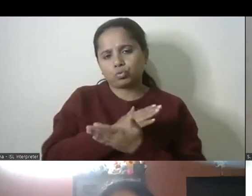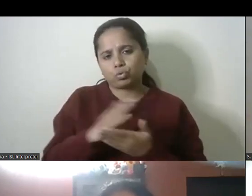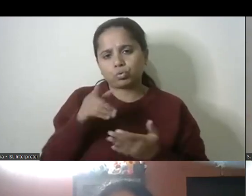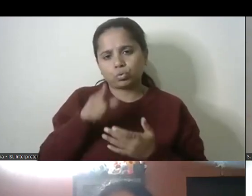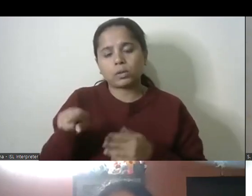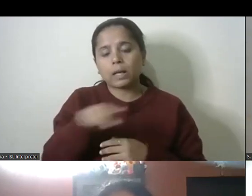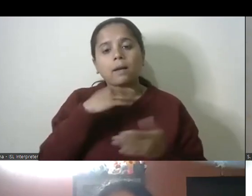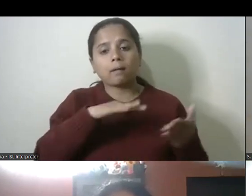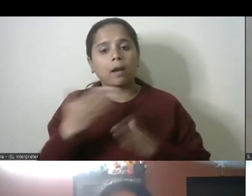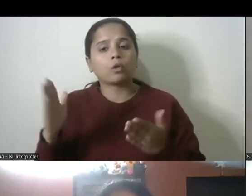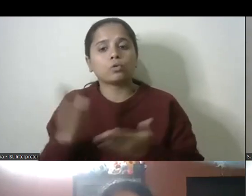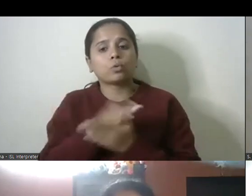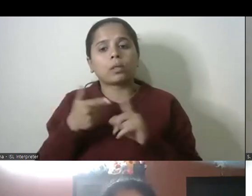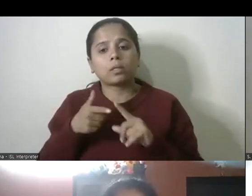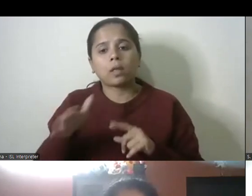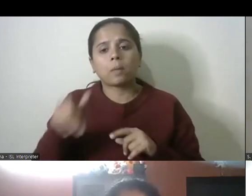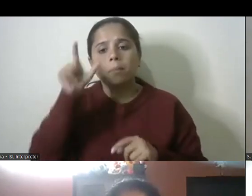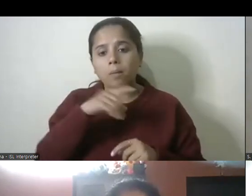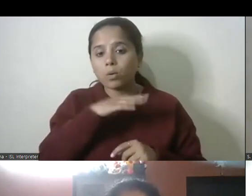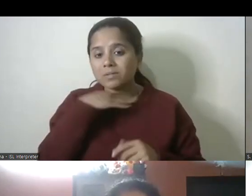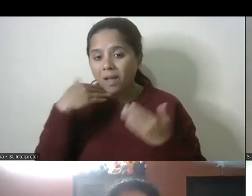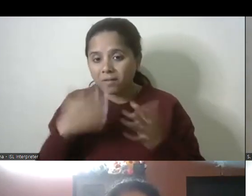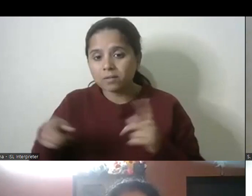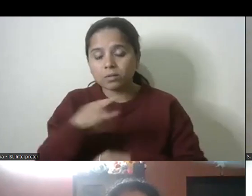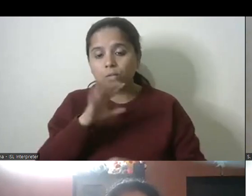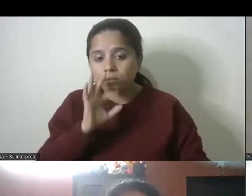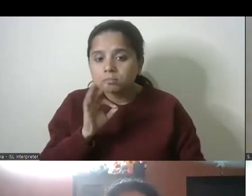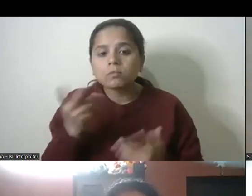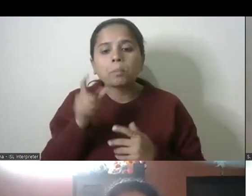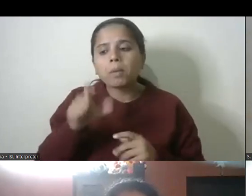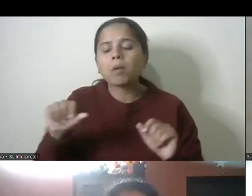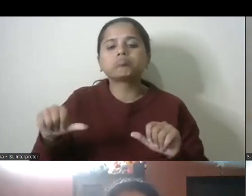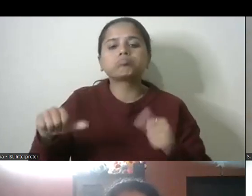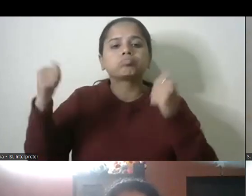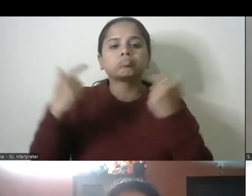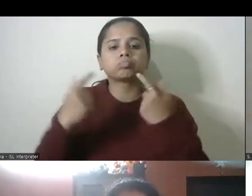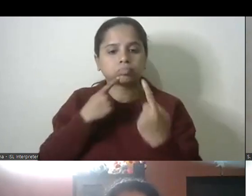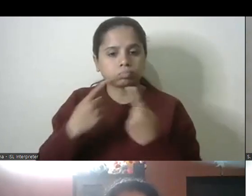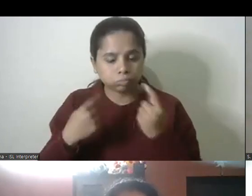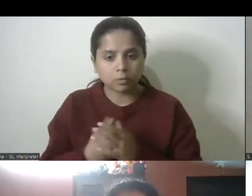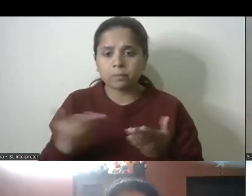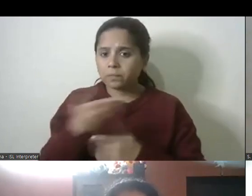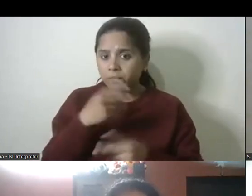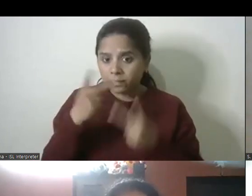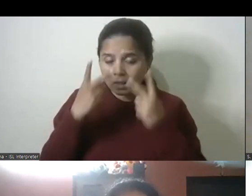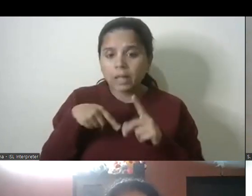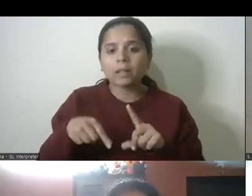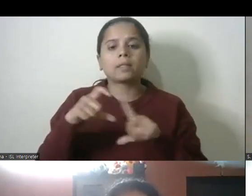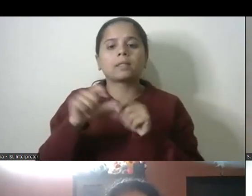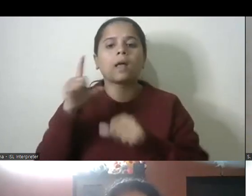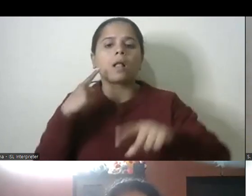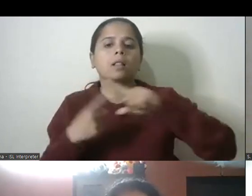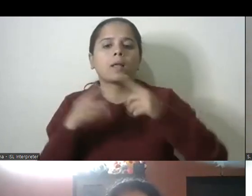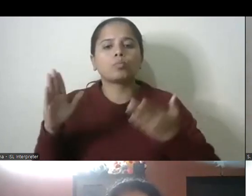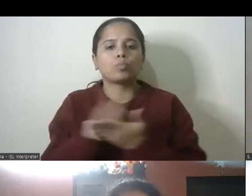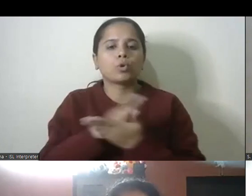song sung in the funerals of the people living in the slums of Chennai. And to be specific, it is a Dalit music form, and